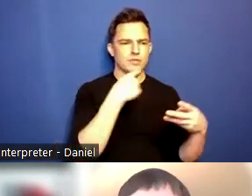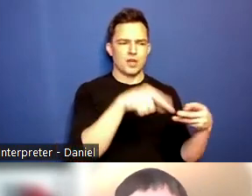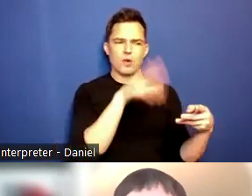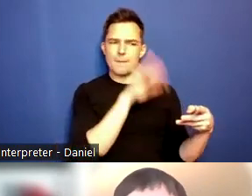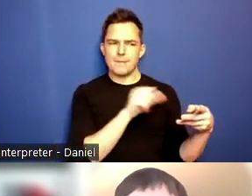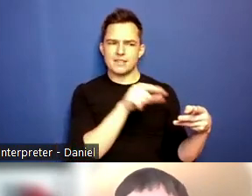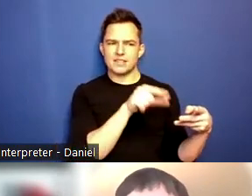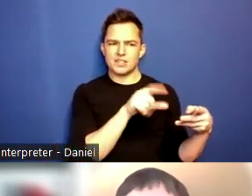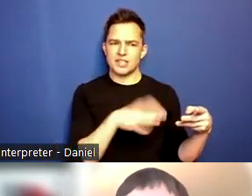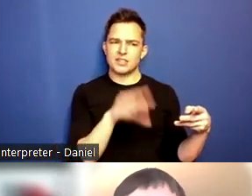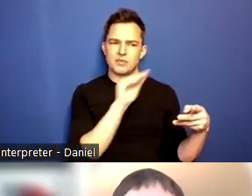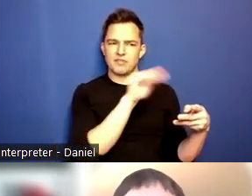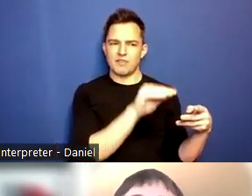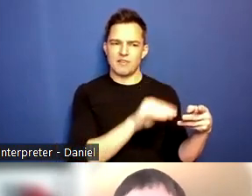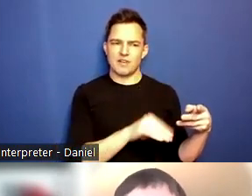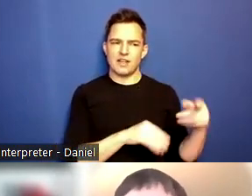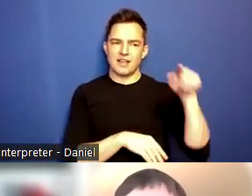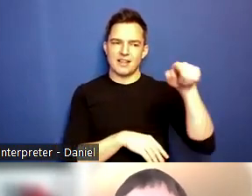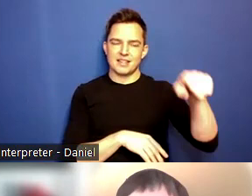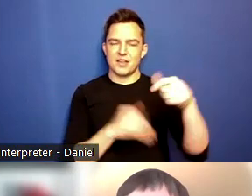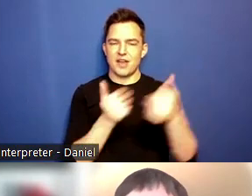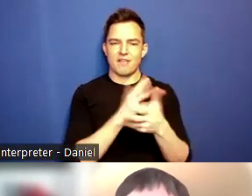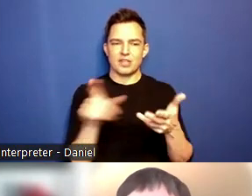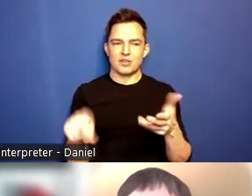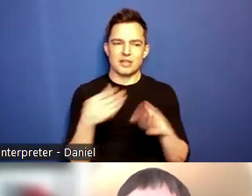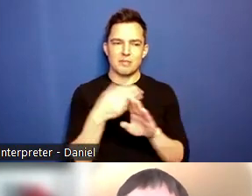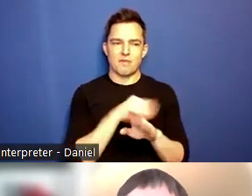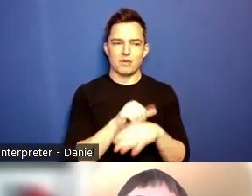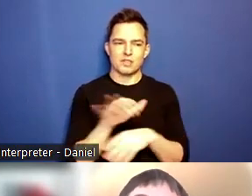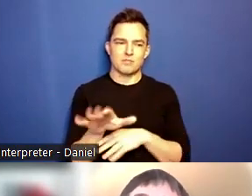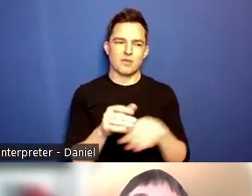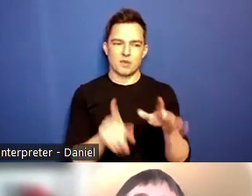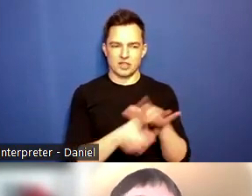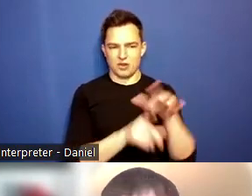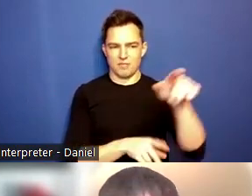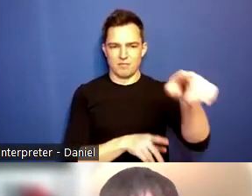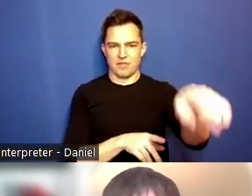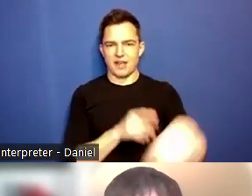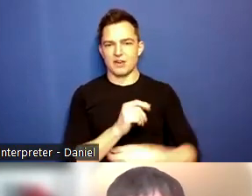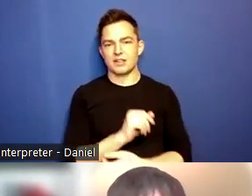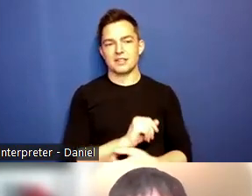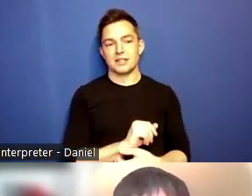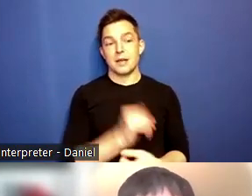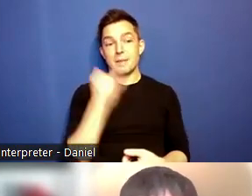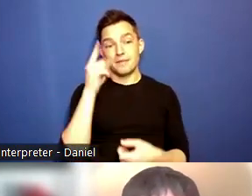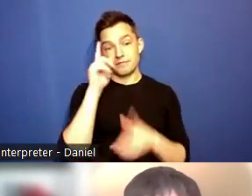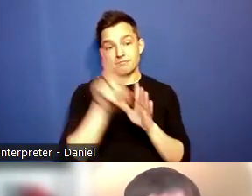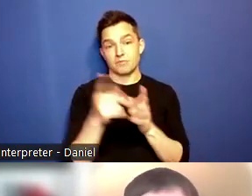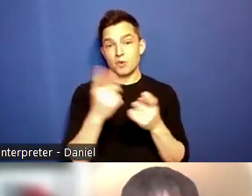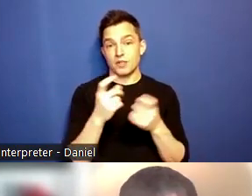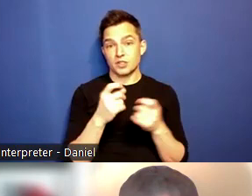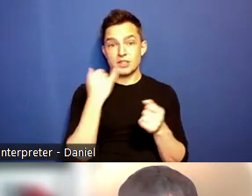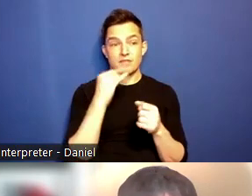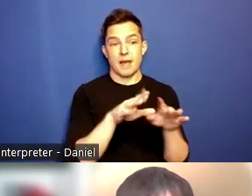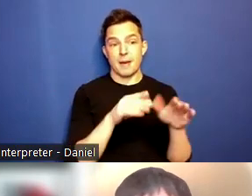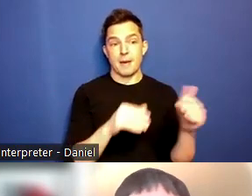have everything that you need to before submitting. But if you have any questions about that, if you get that prompt and